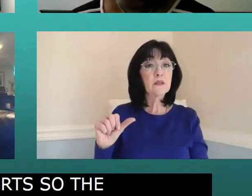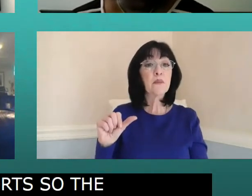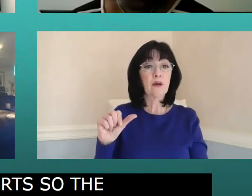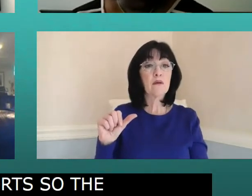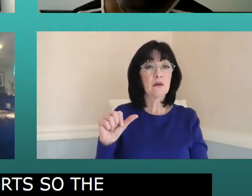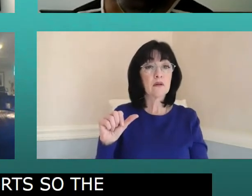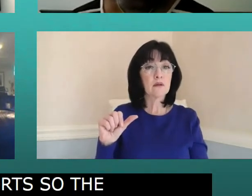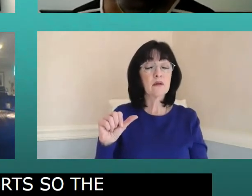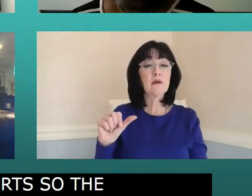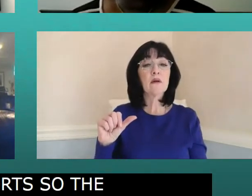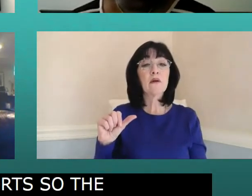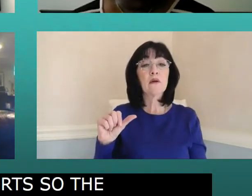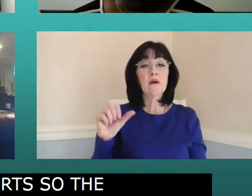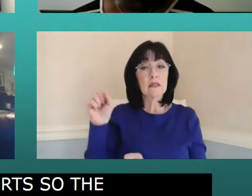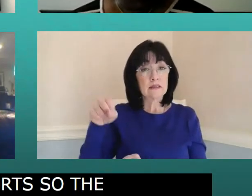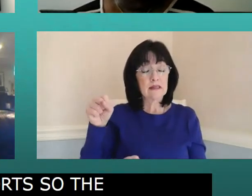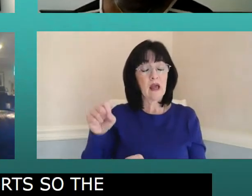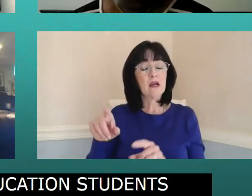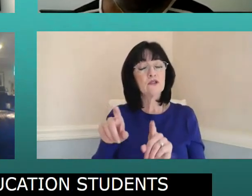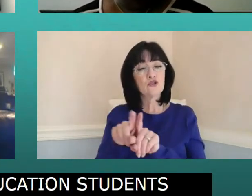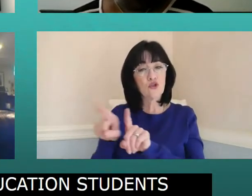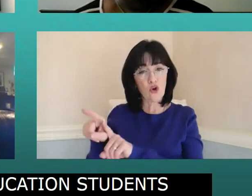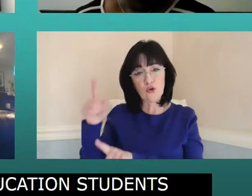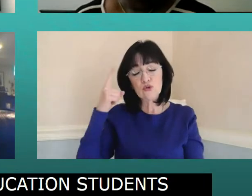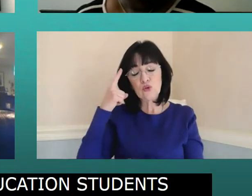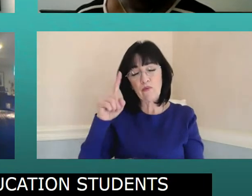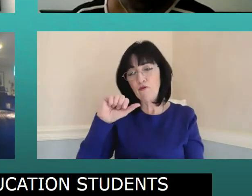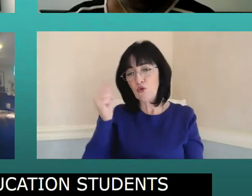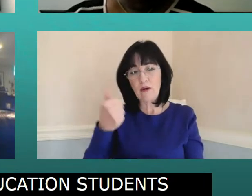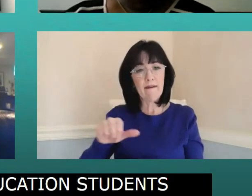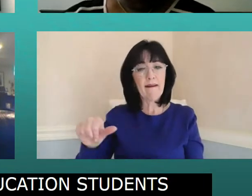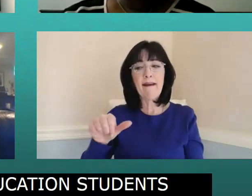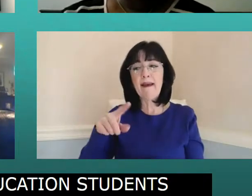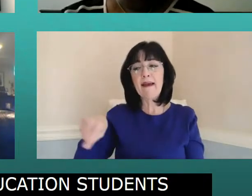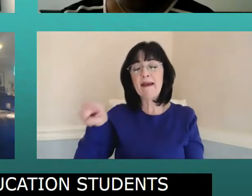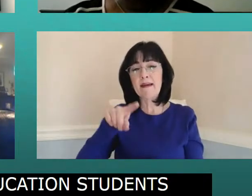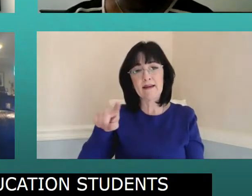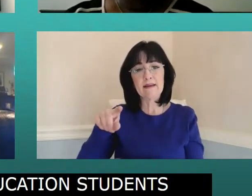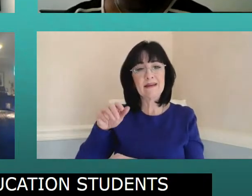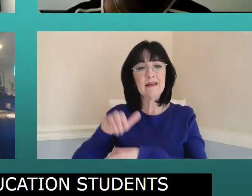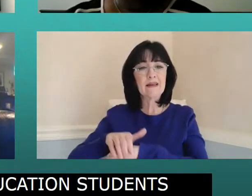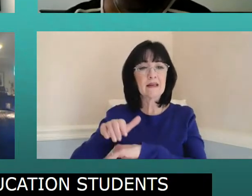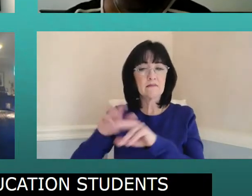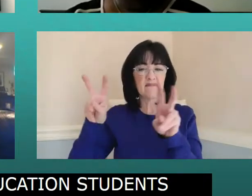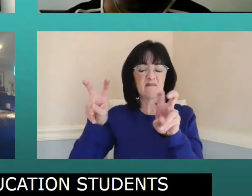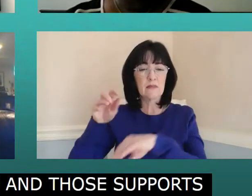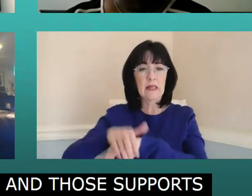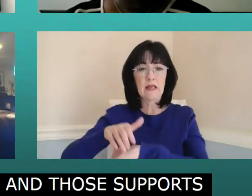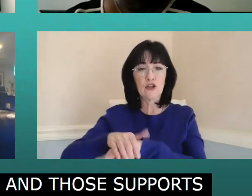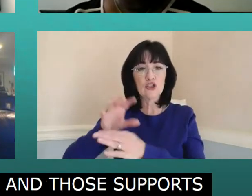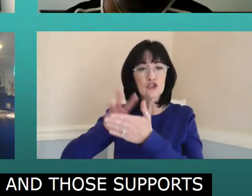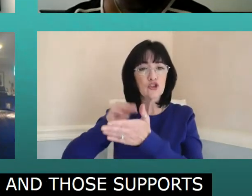for English learner students. And those supports are available in the resources that we are providing.